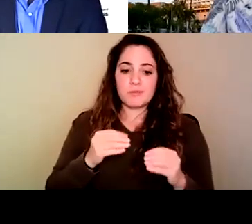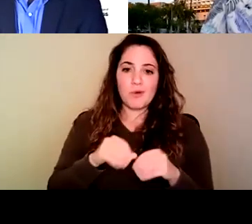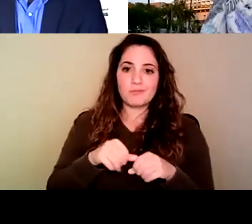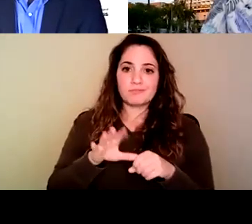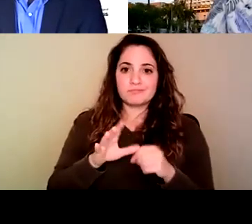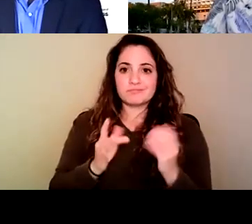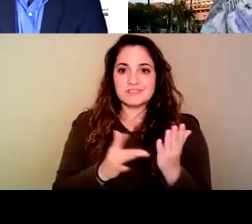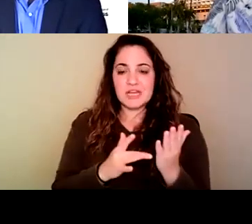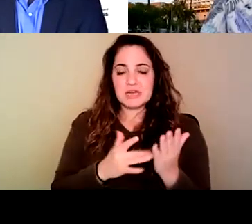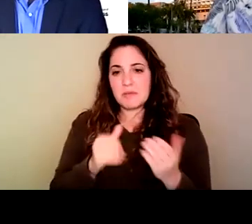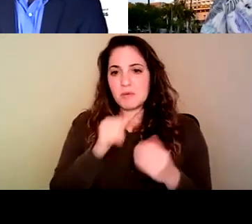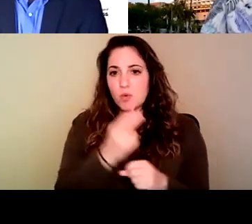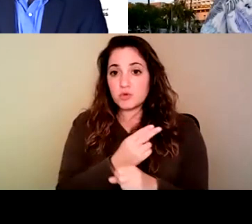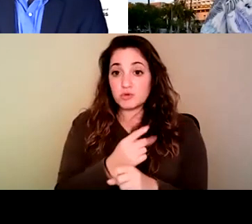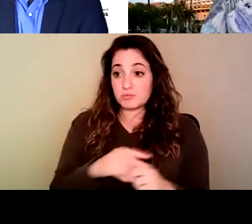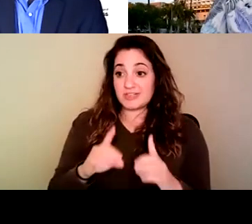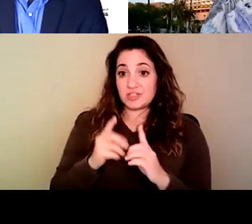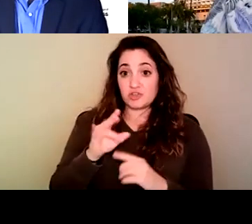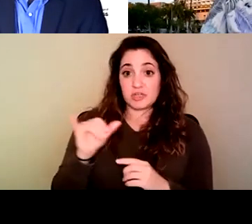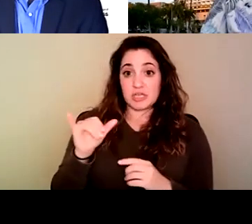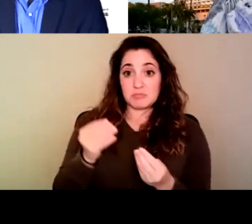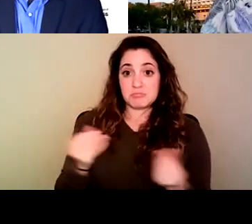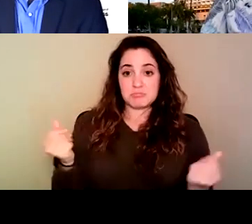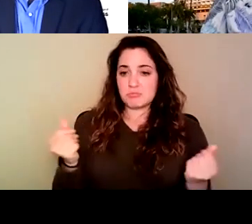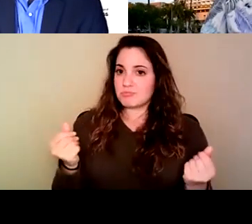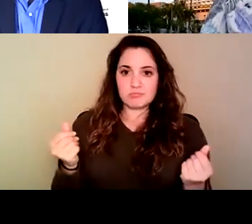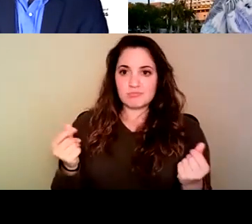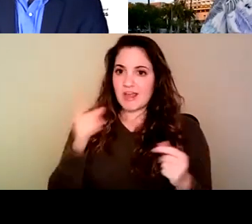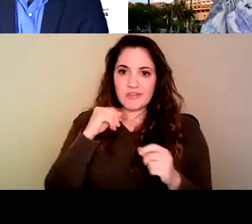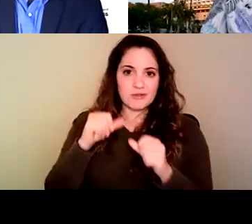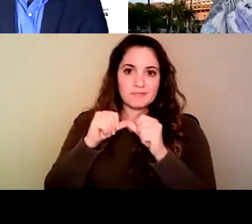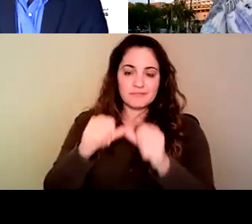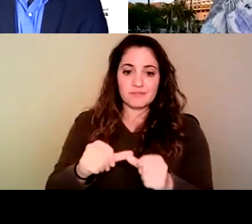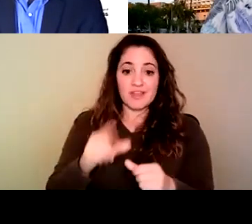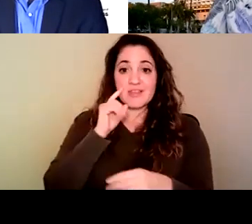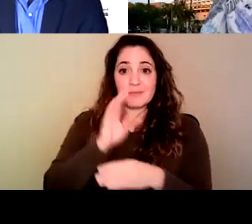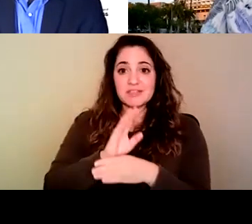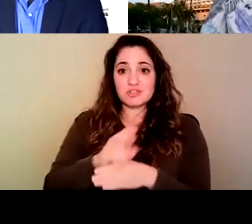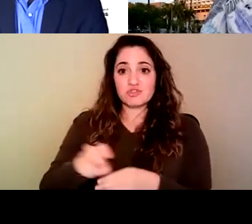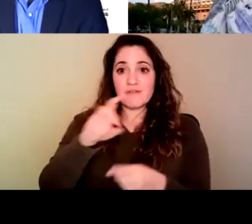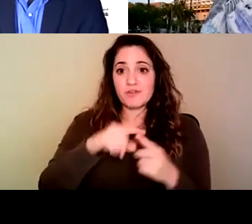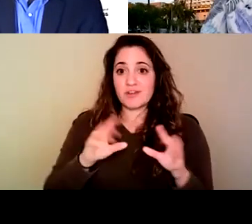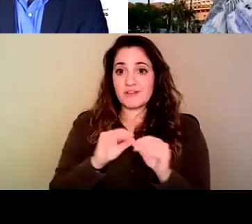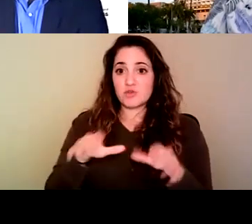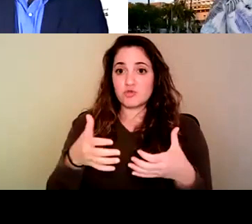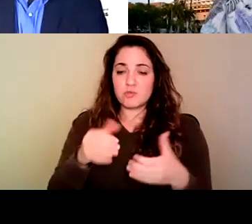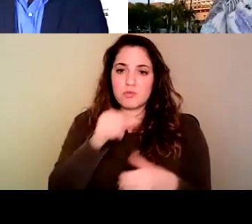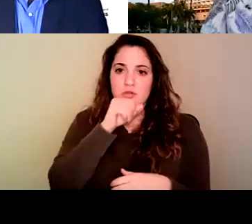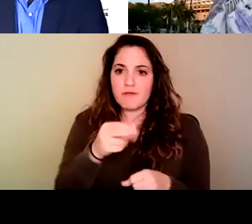But I don't think digital key is going away anytime soon. I think the business travel and the convention groups will love it and engage in